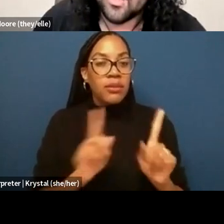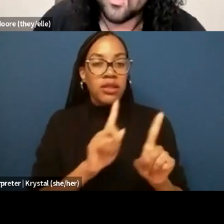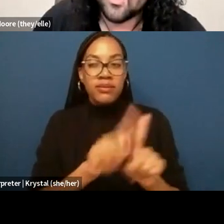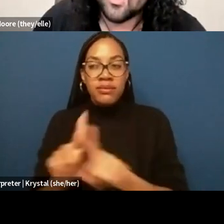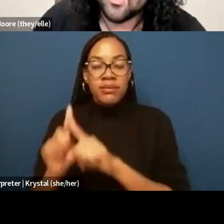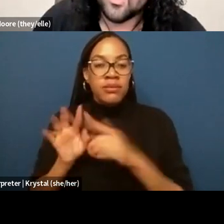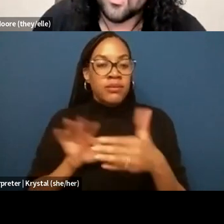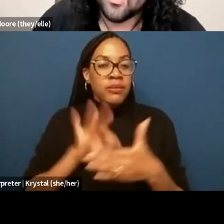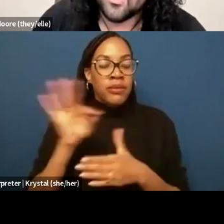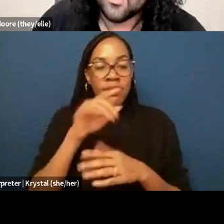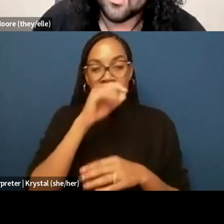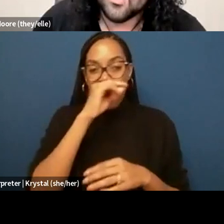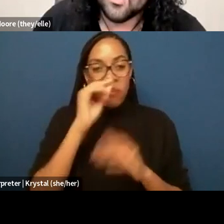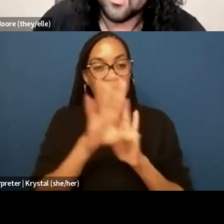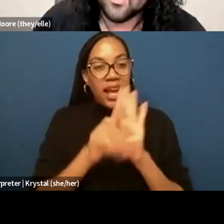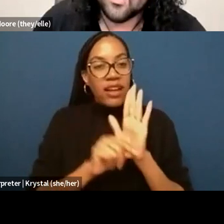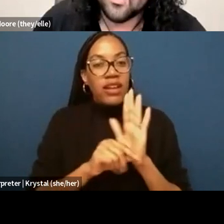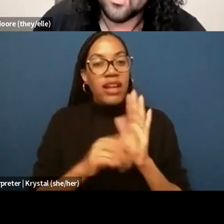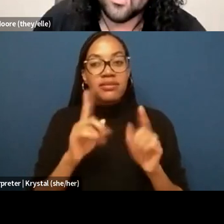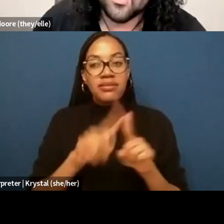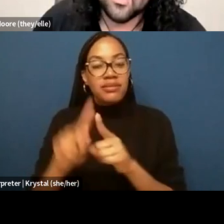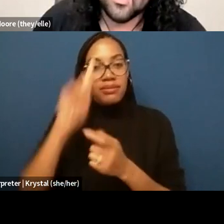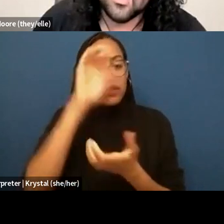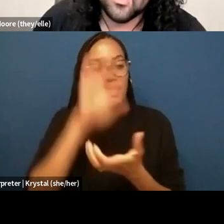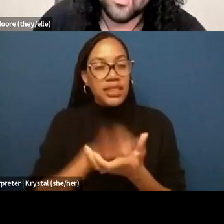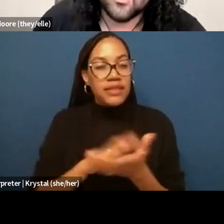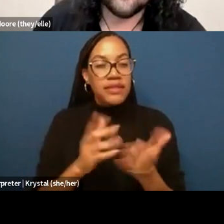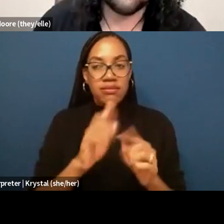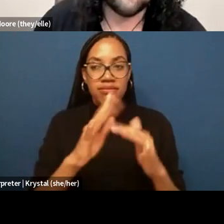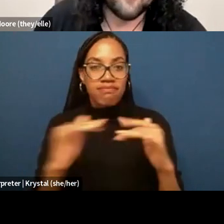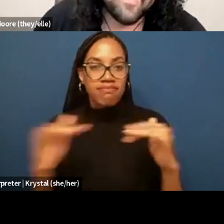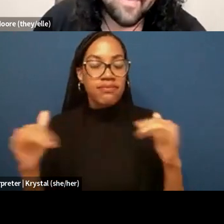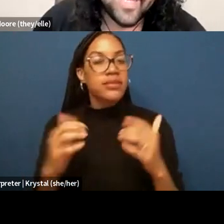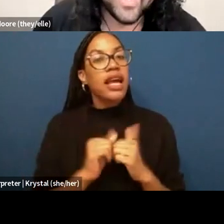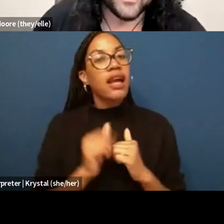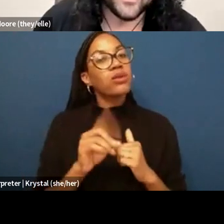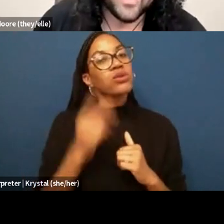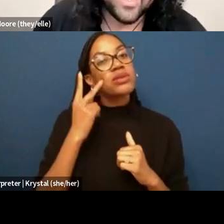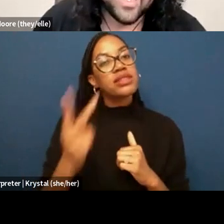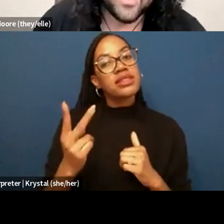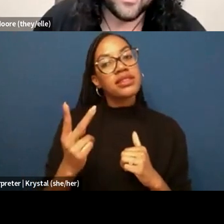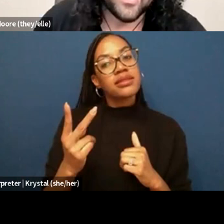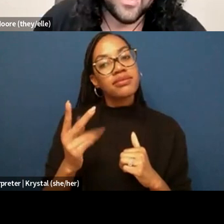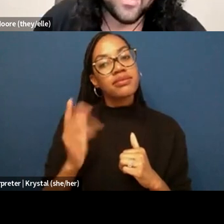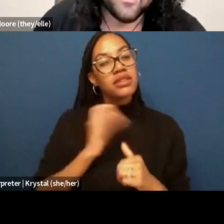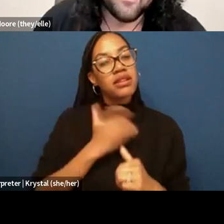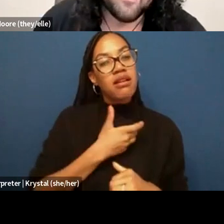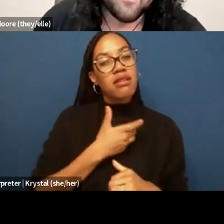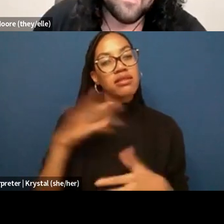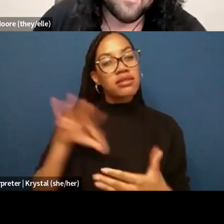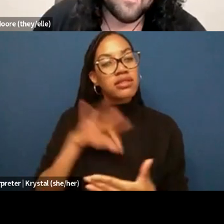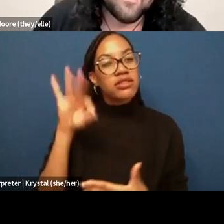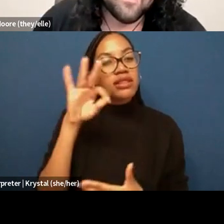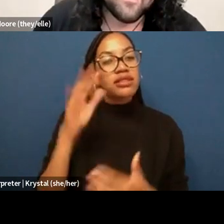and beliefs, how do you see spirituality or the intangible fitting into this work? And what can this look